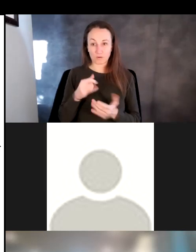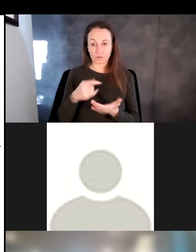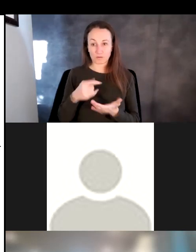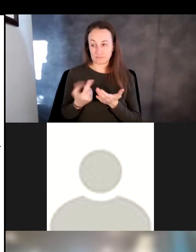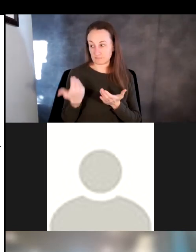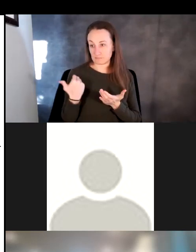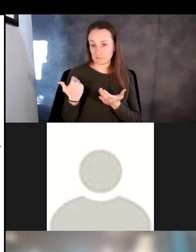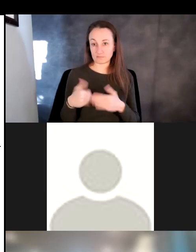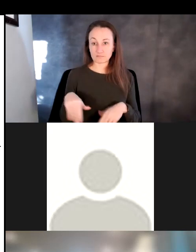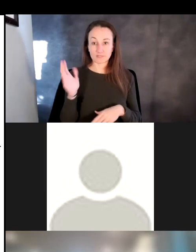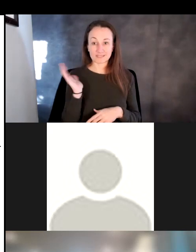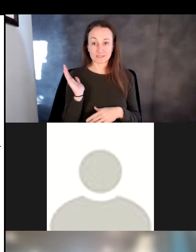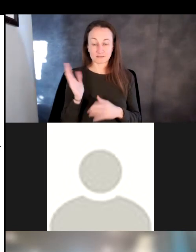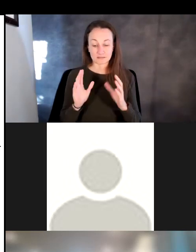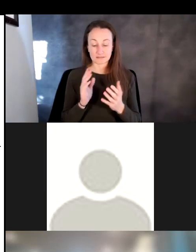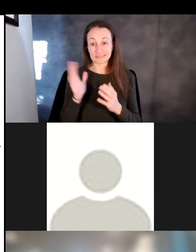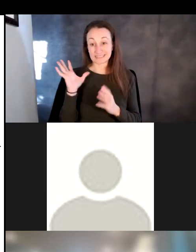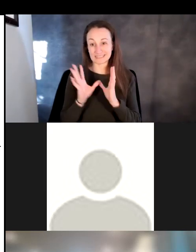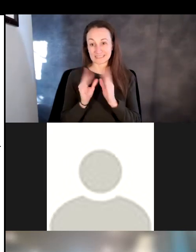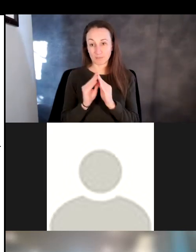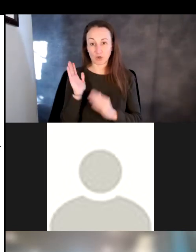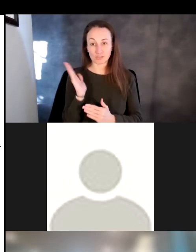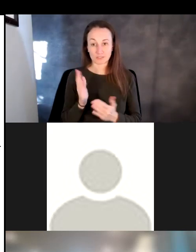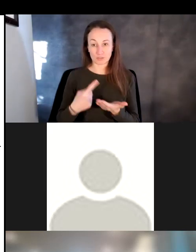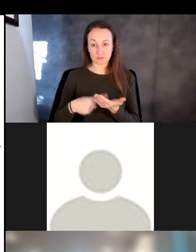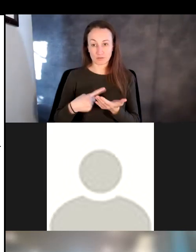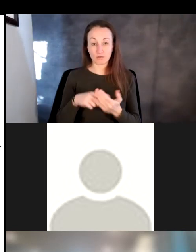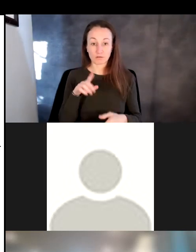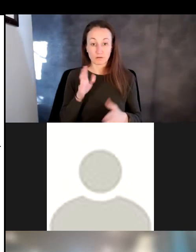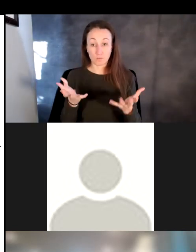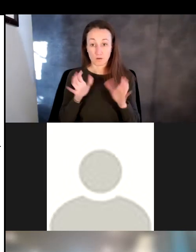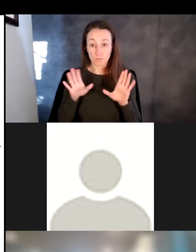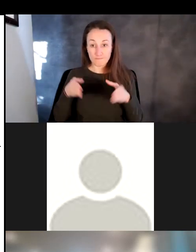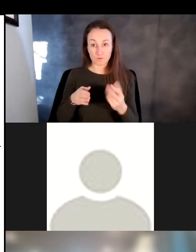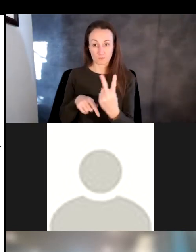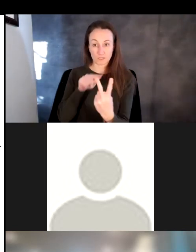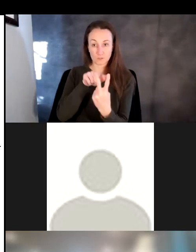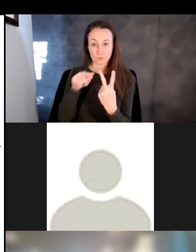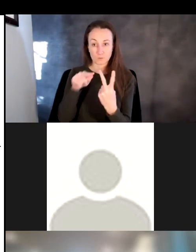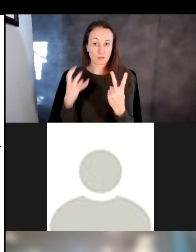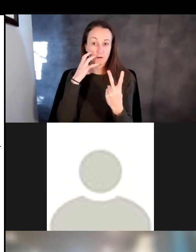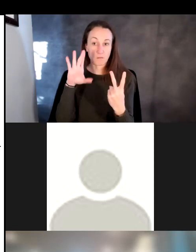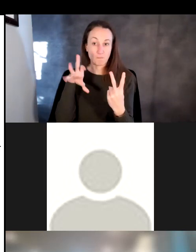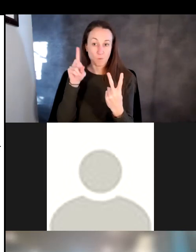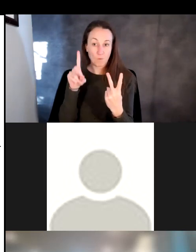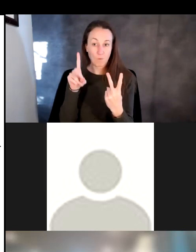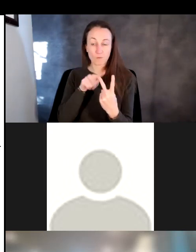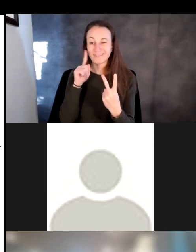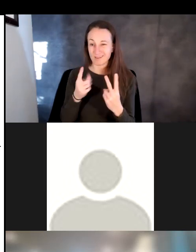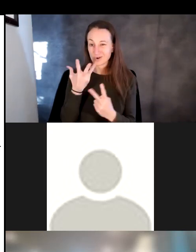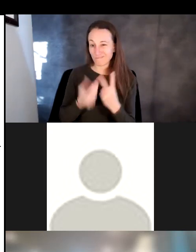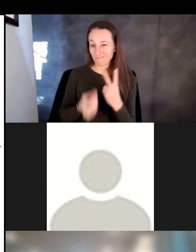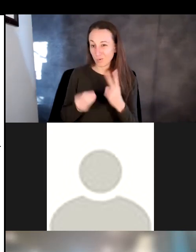seminar series talk. But what I'm going to focus on today are actually these two. They're bolded here. You'll notice I put and devoid of function